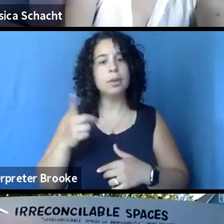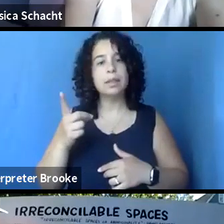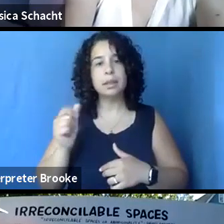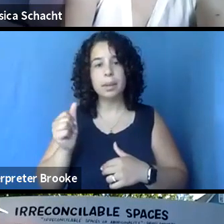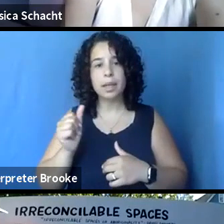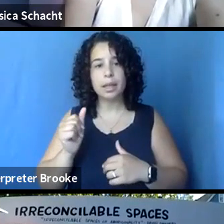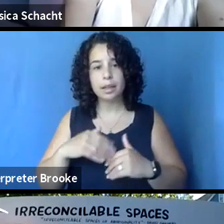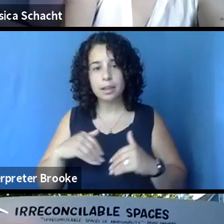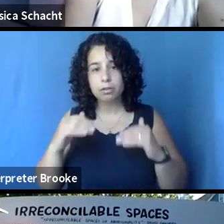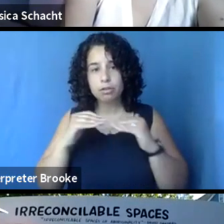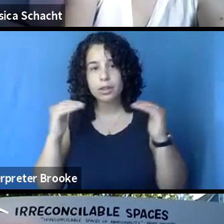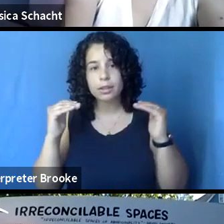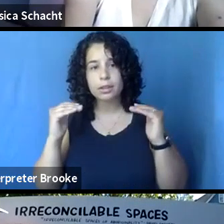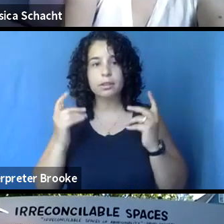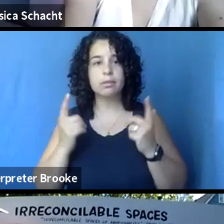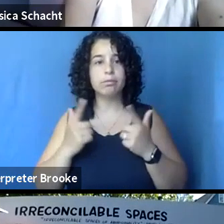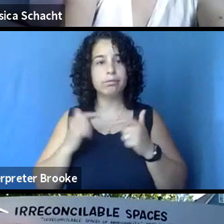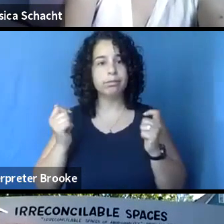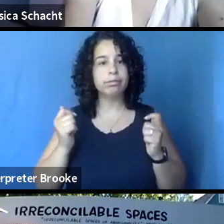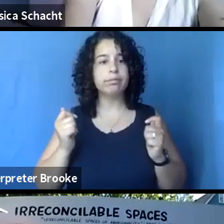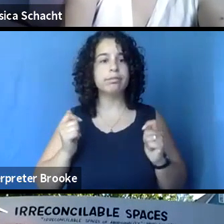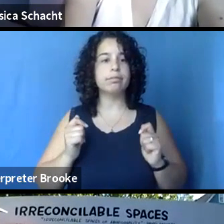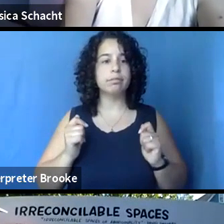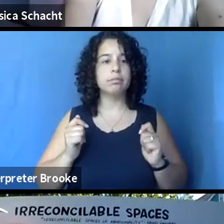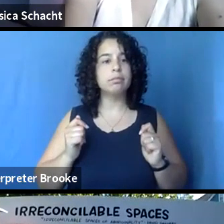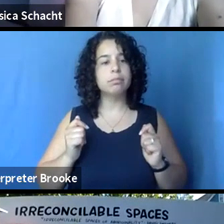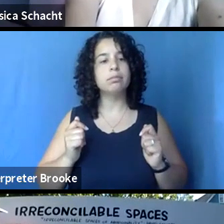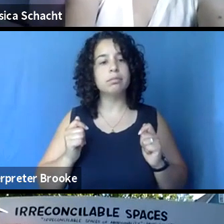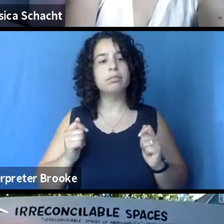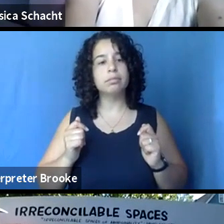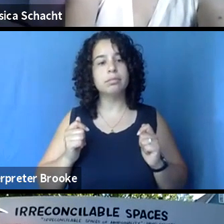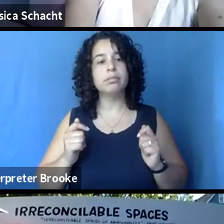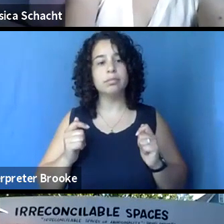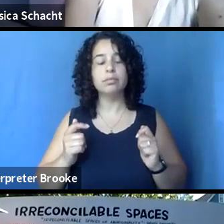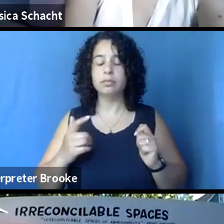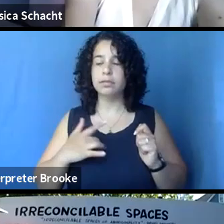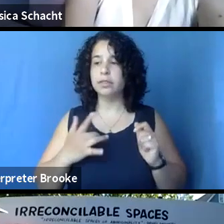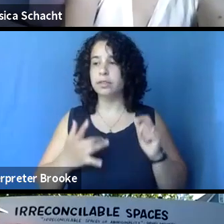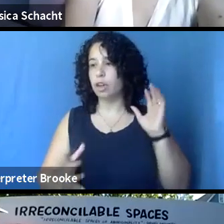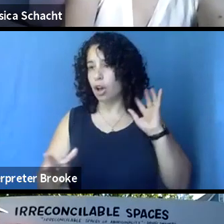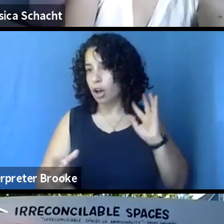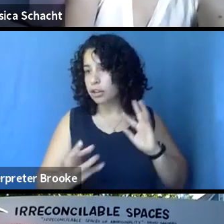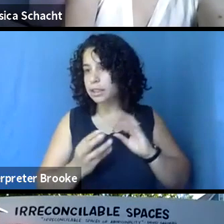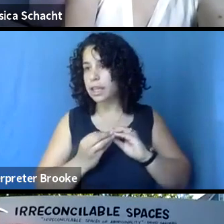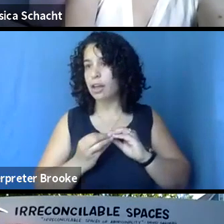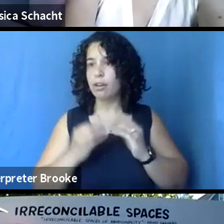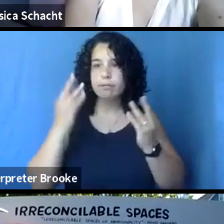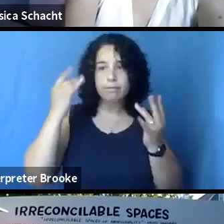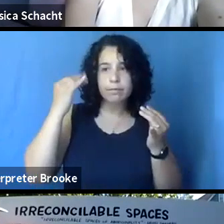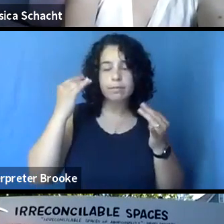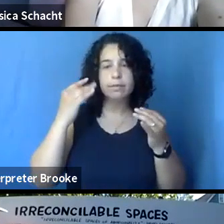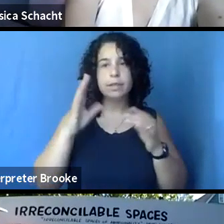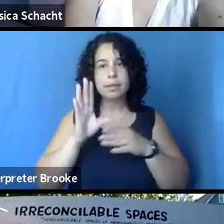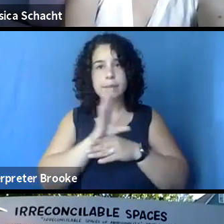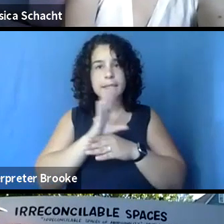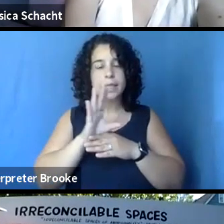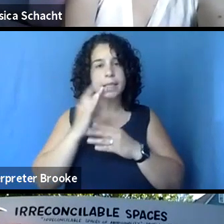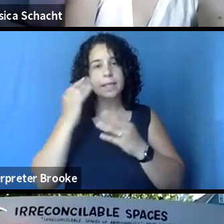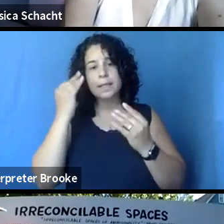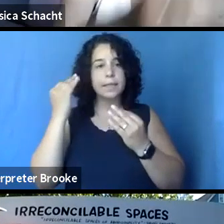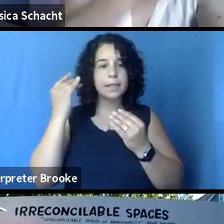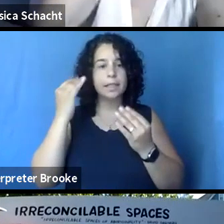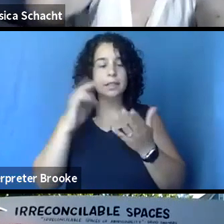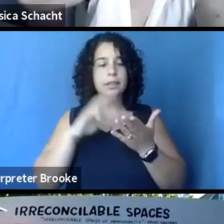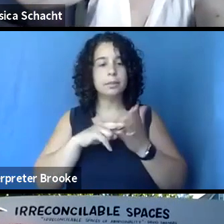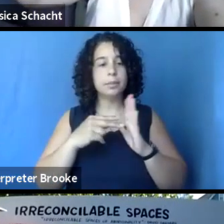justice. So sort of the form of it is still kind of very much on my mind. And so my attention is a